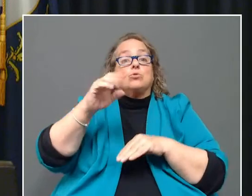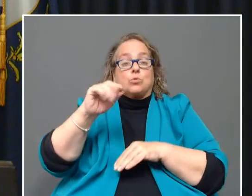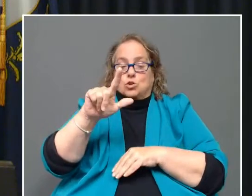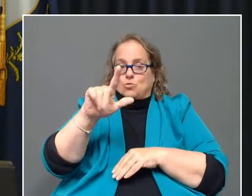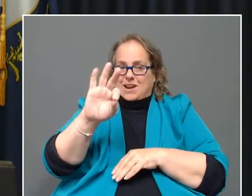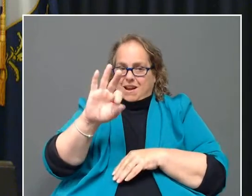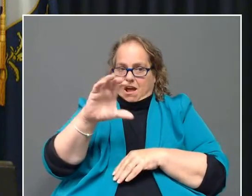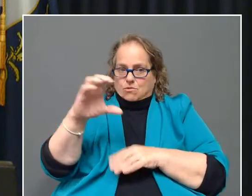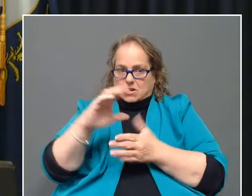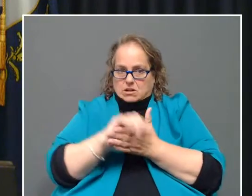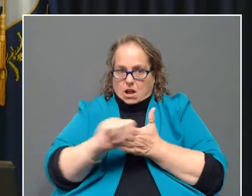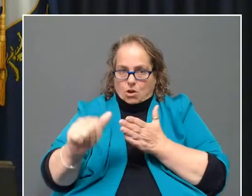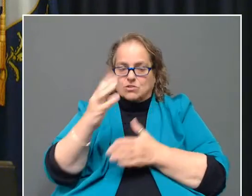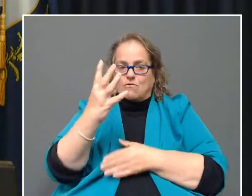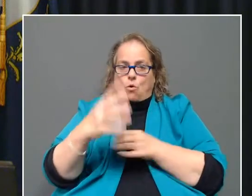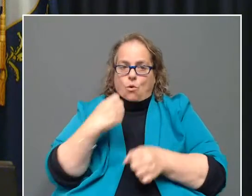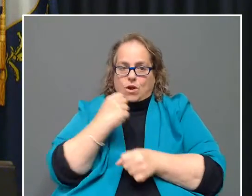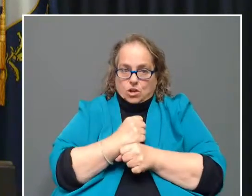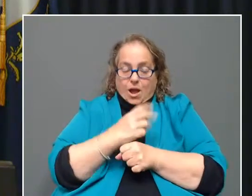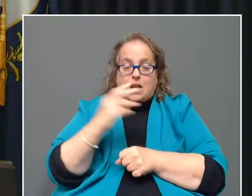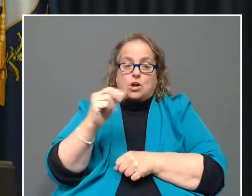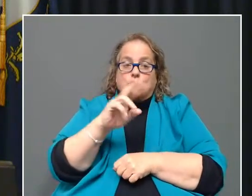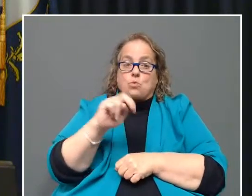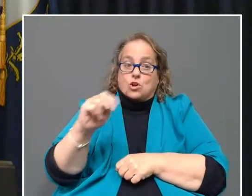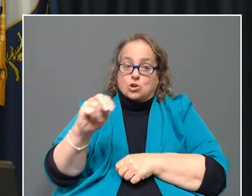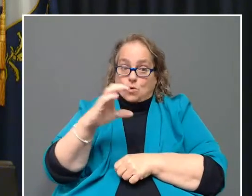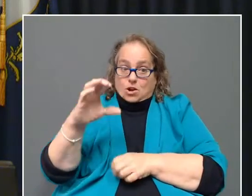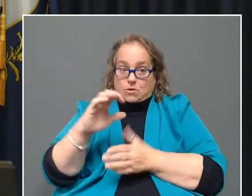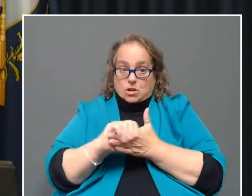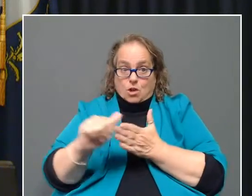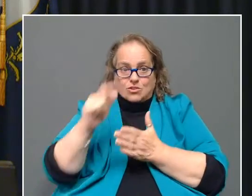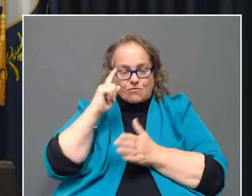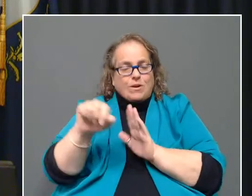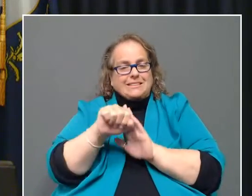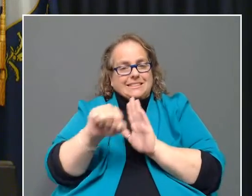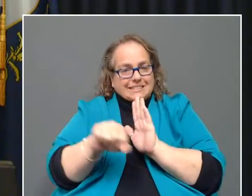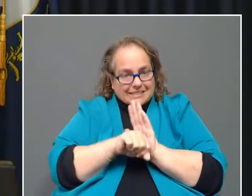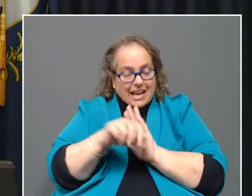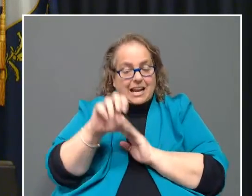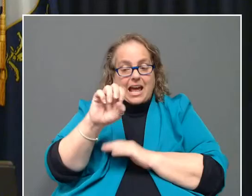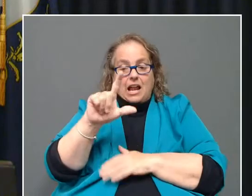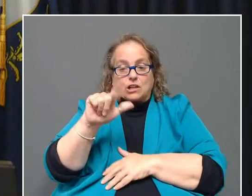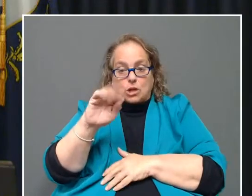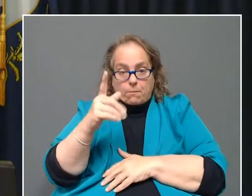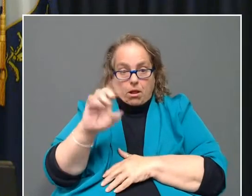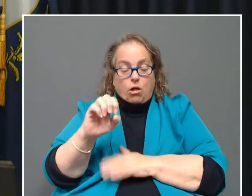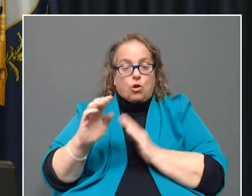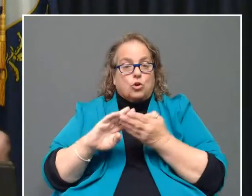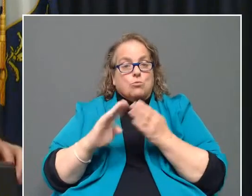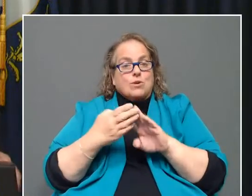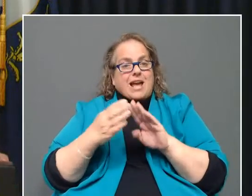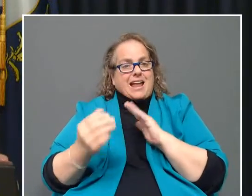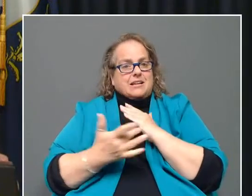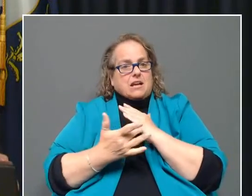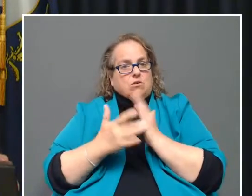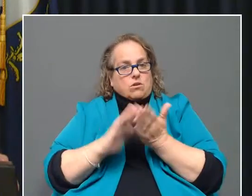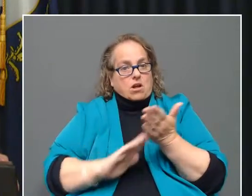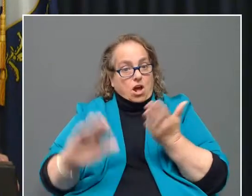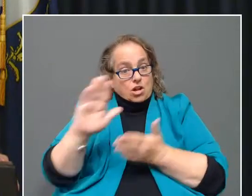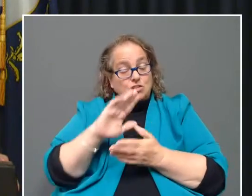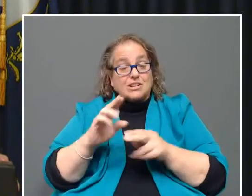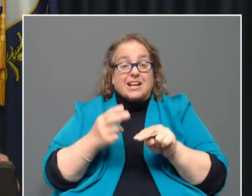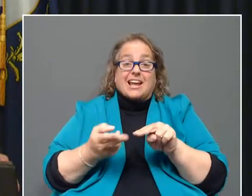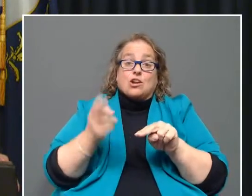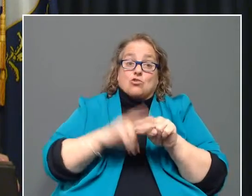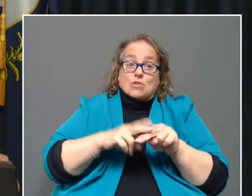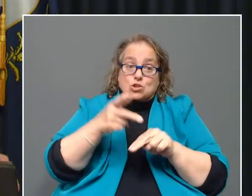and up to $2,200 at the state-eligible community and technical colleges. This increase in grant funds is possible thanks